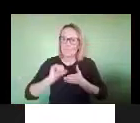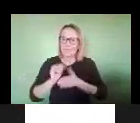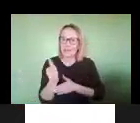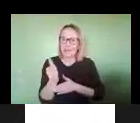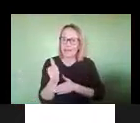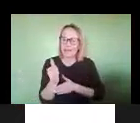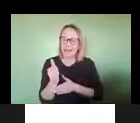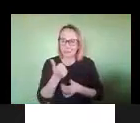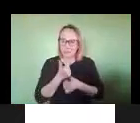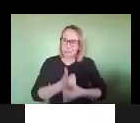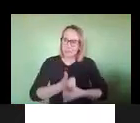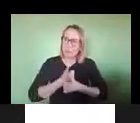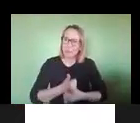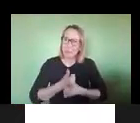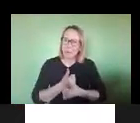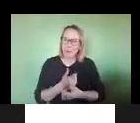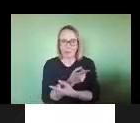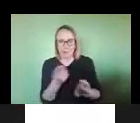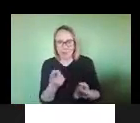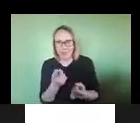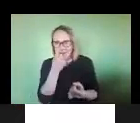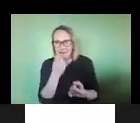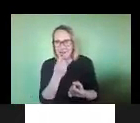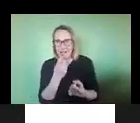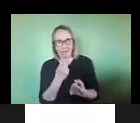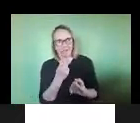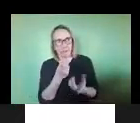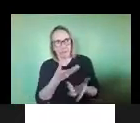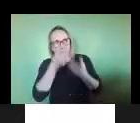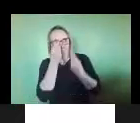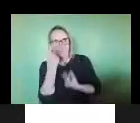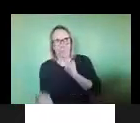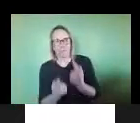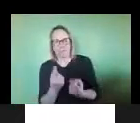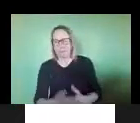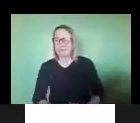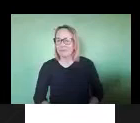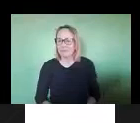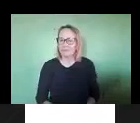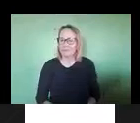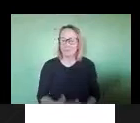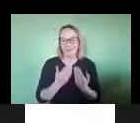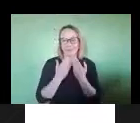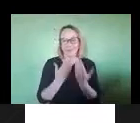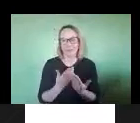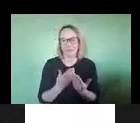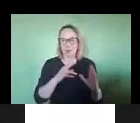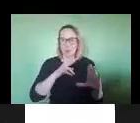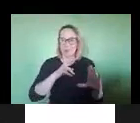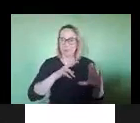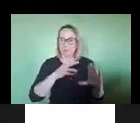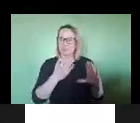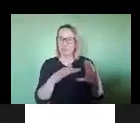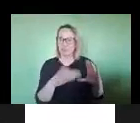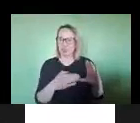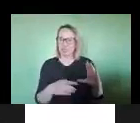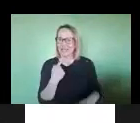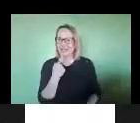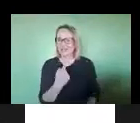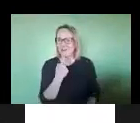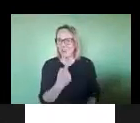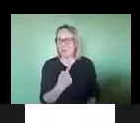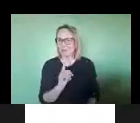to support them so they could then embrace their digital journey. So thank you very much. I'm just going to read out some of the comments that have been put in the chat because they're so